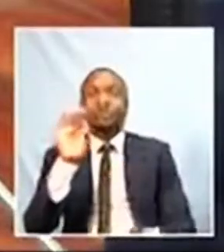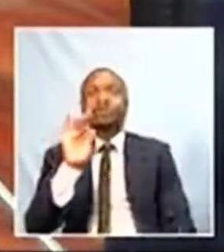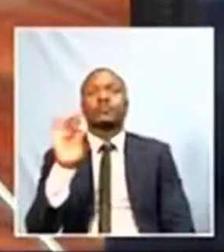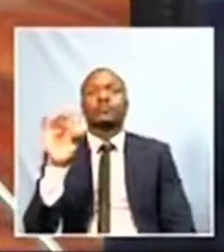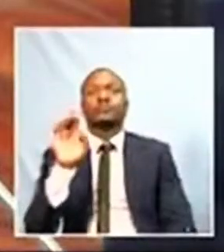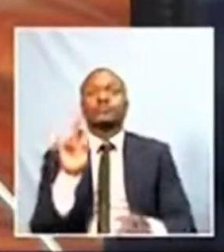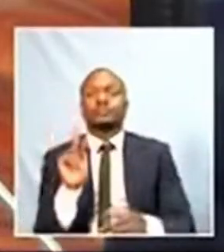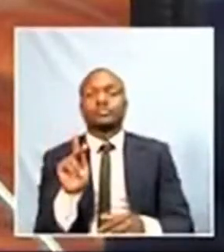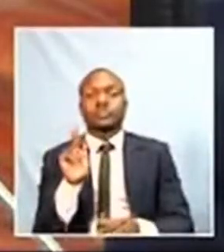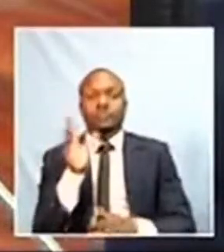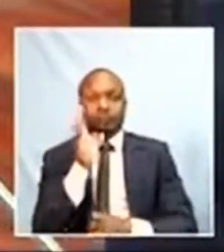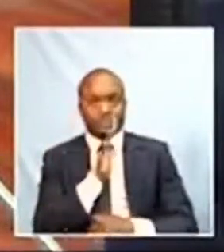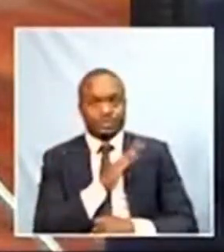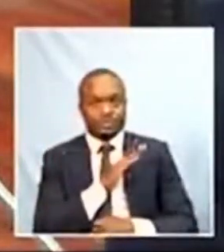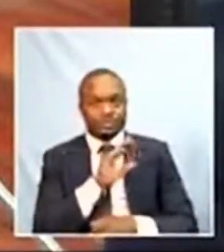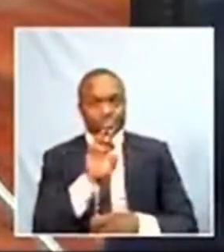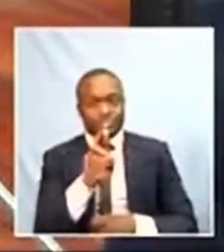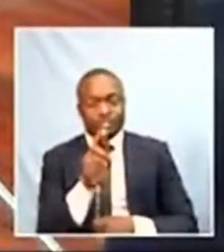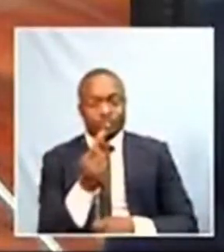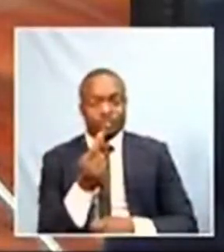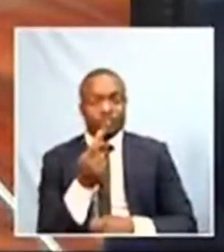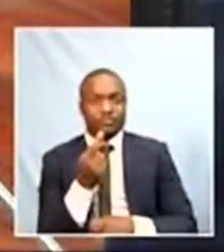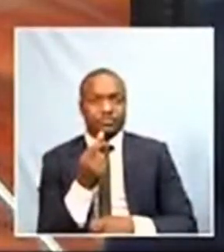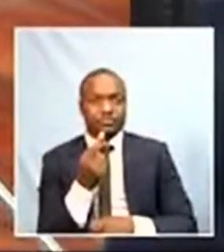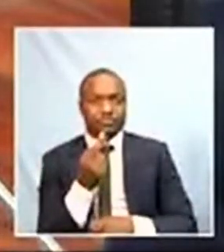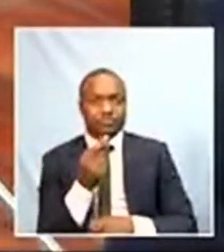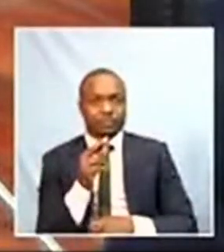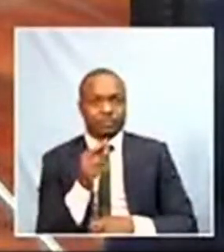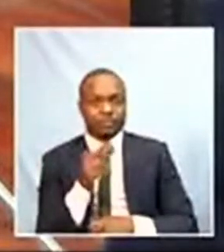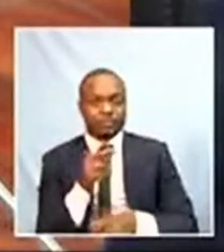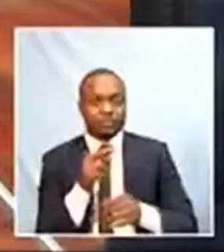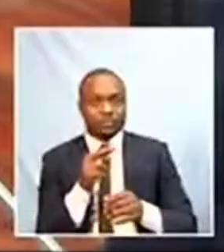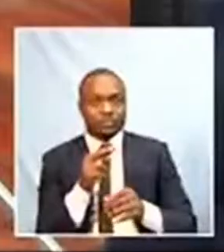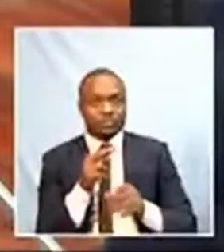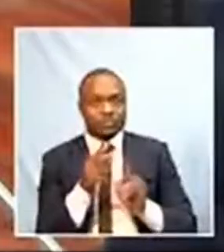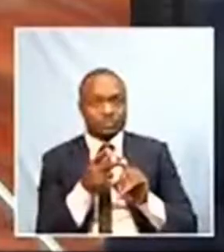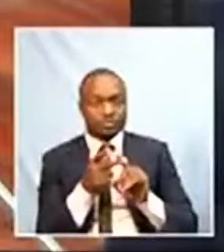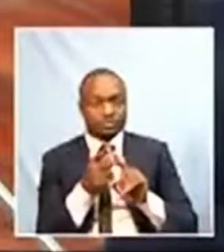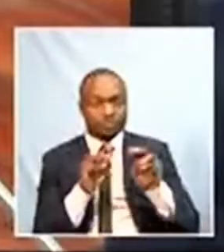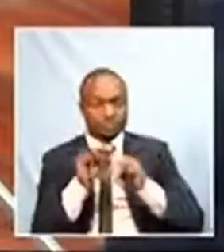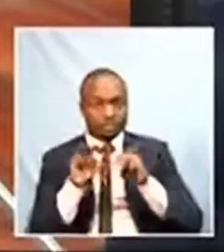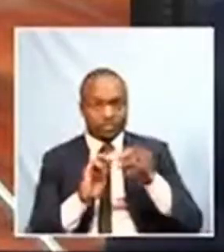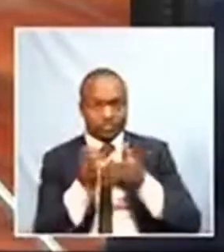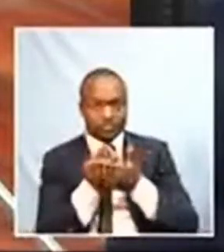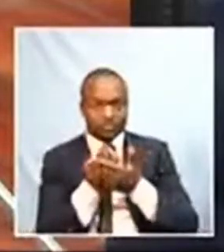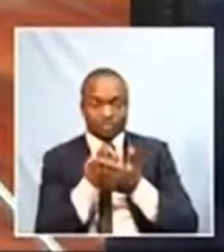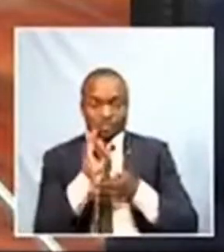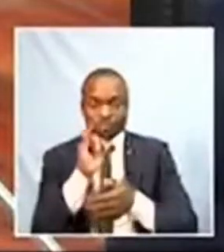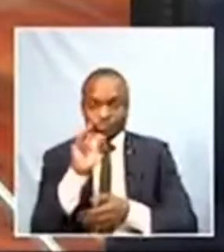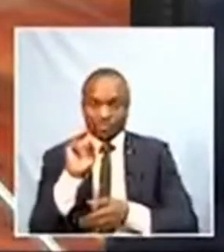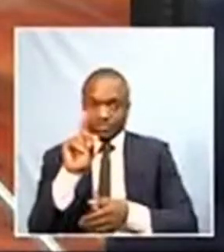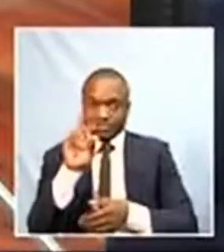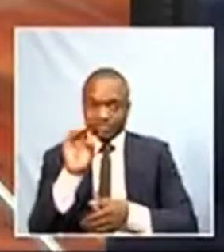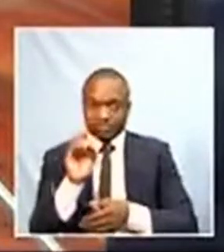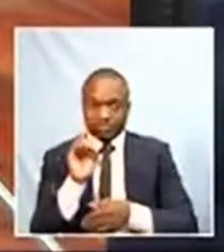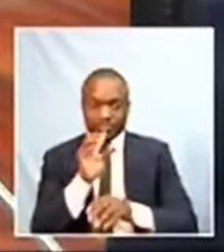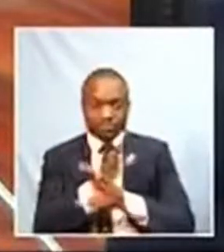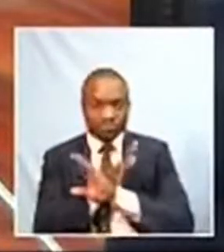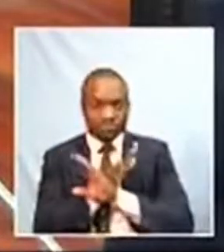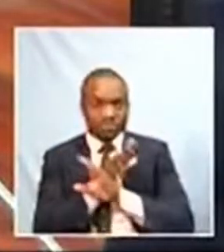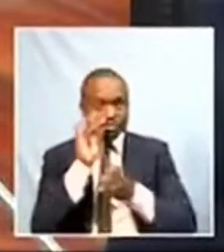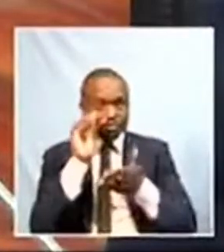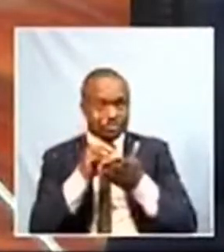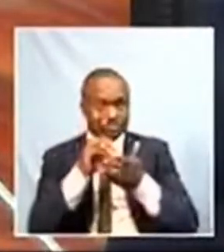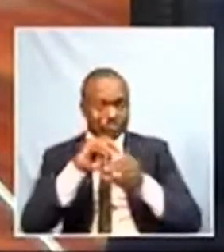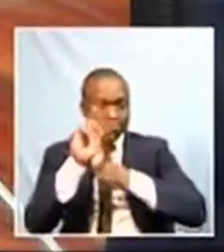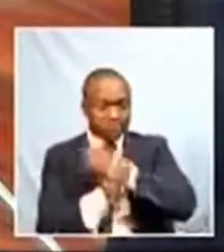888 kwacha has been recovered. And thirdly, management also engaged the Indo-Zambia Bank to affect penalties on